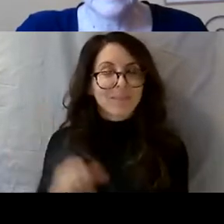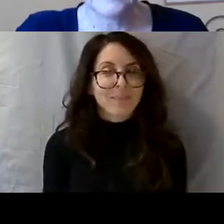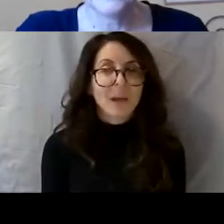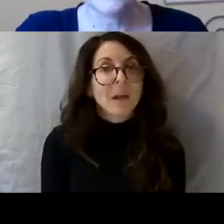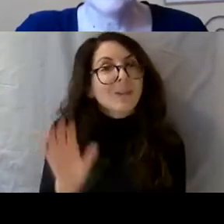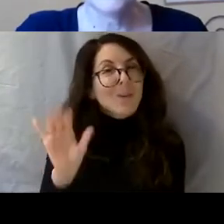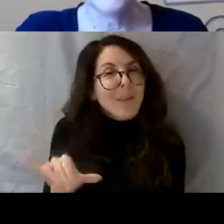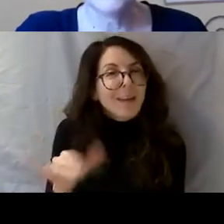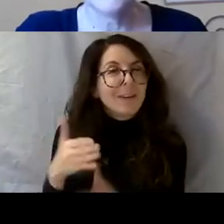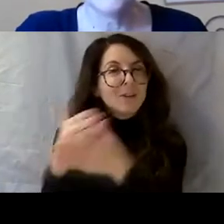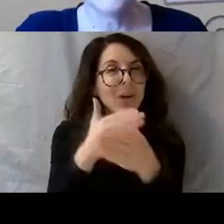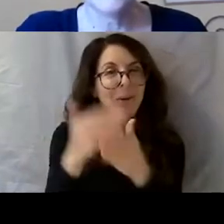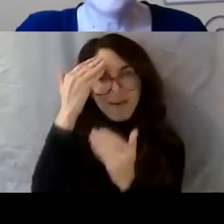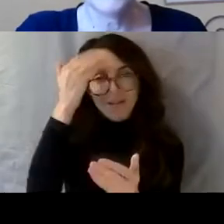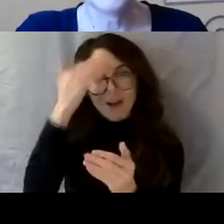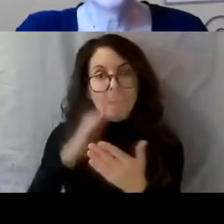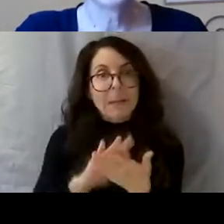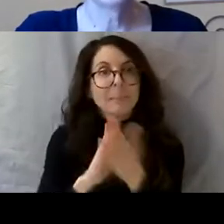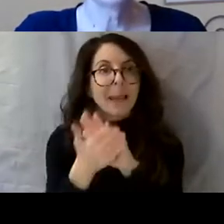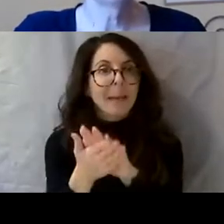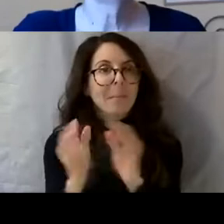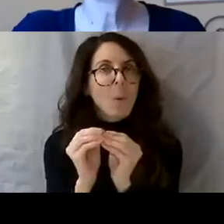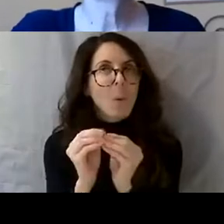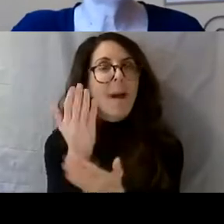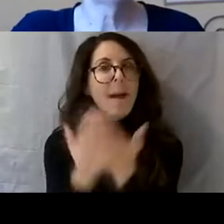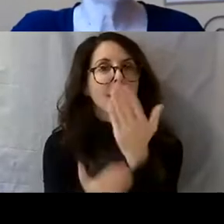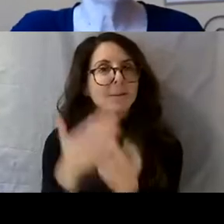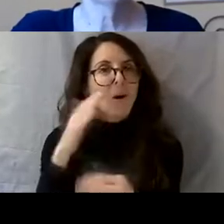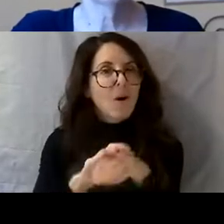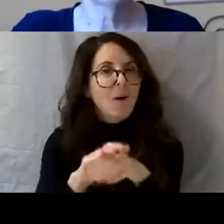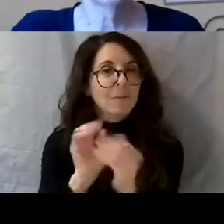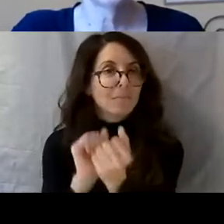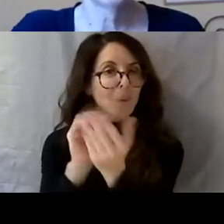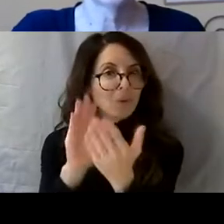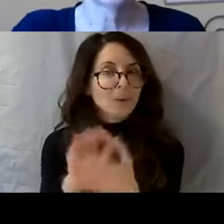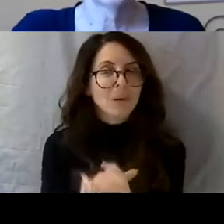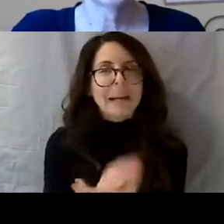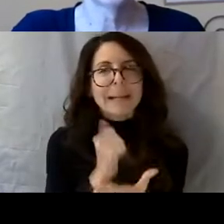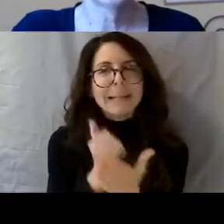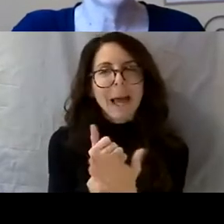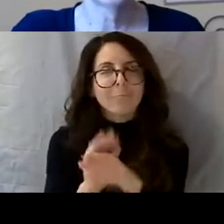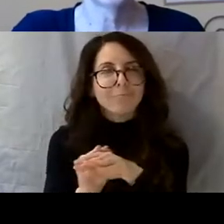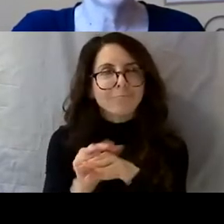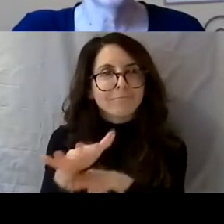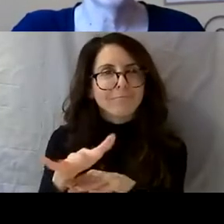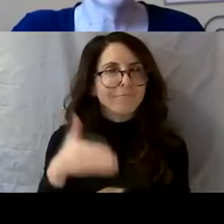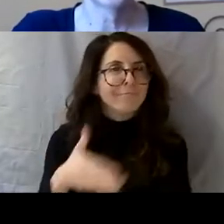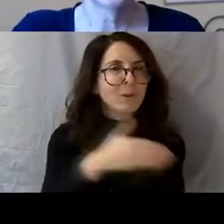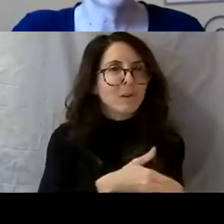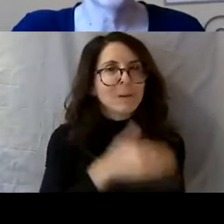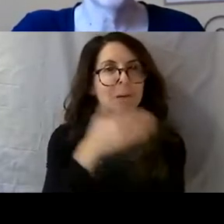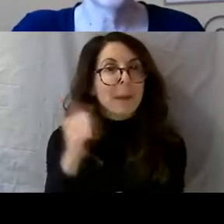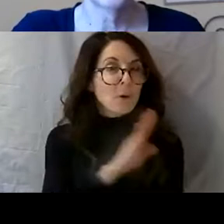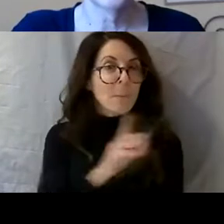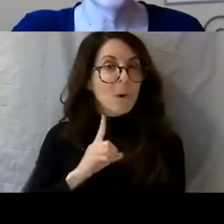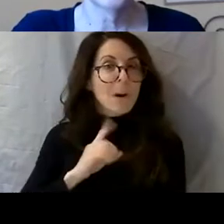sharing of knowledge evolved into a more hands-on approach to help shape better boards through more